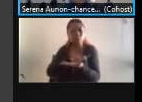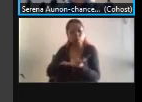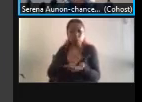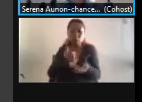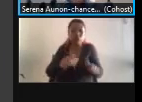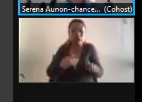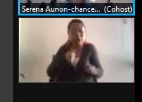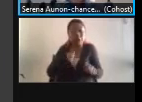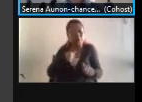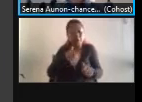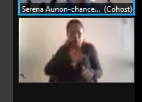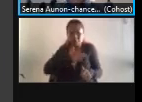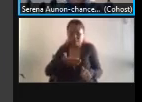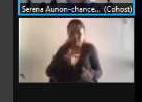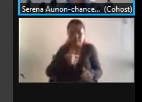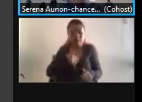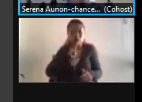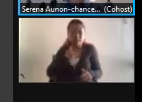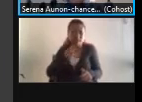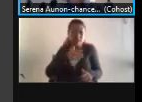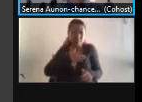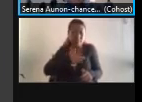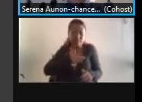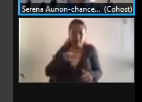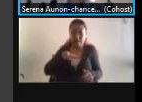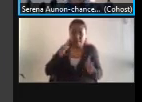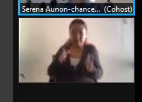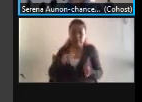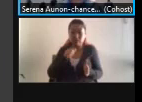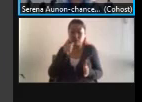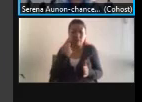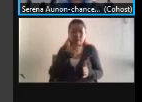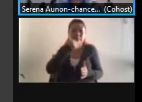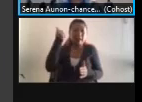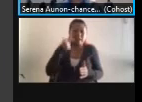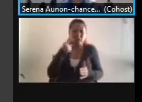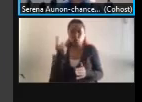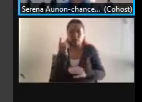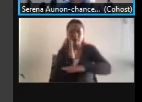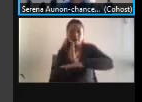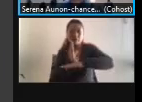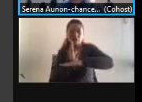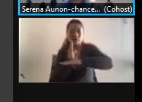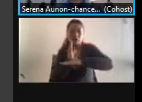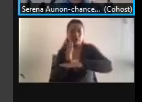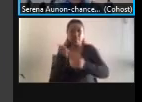the best ranked applicant. My scores were always kind of average, and I was put on the wait list at a bunch of